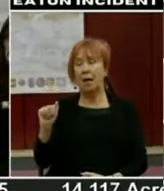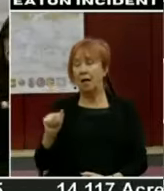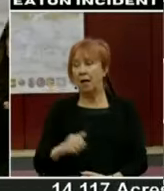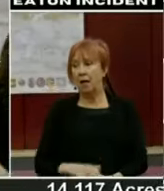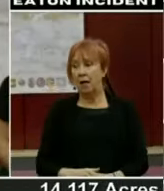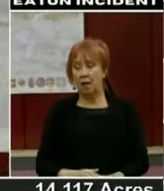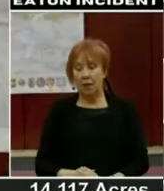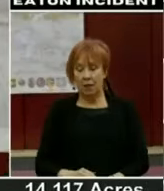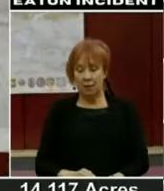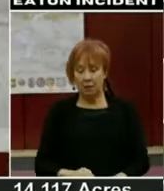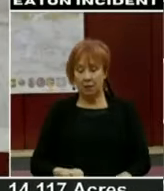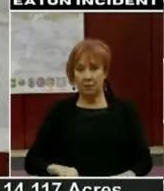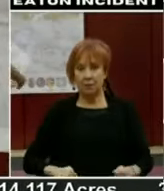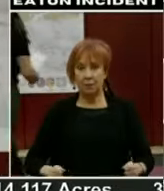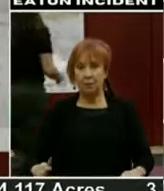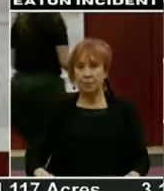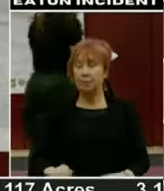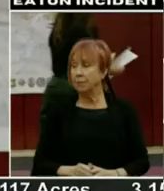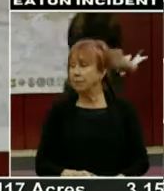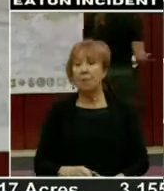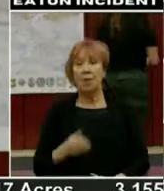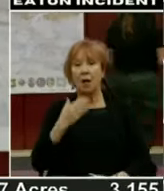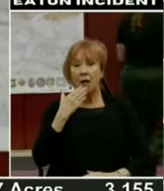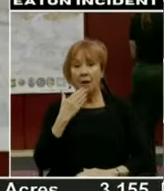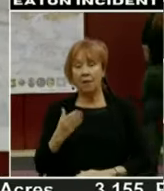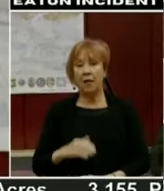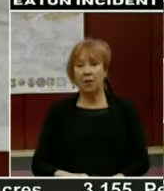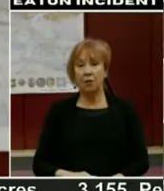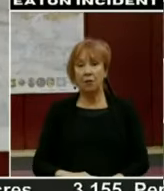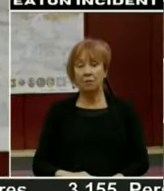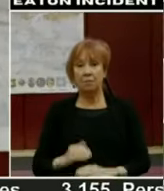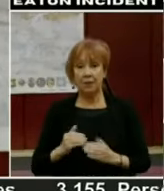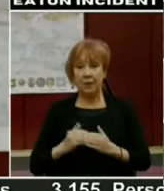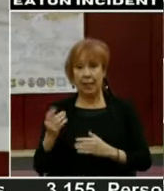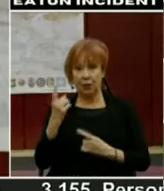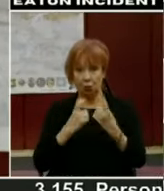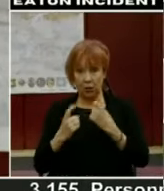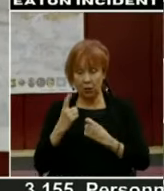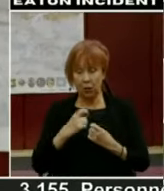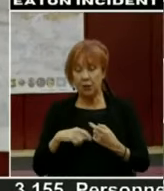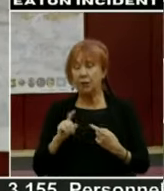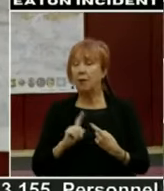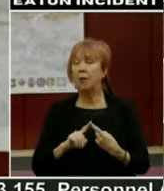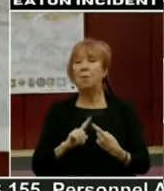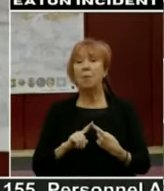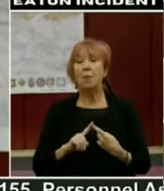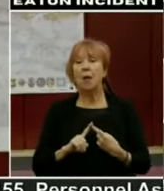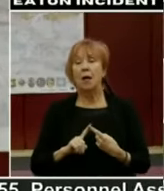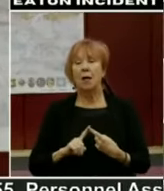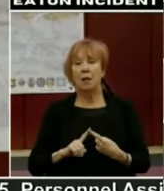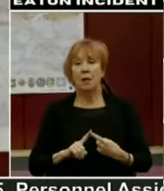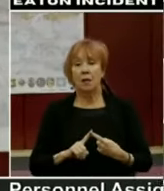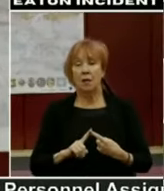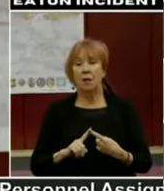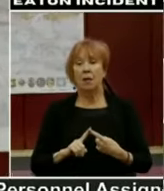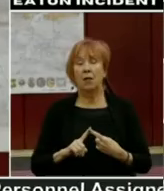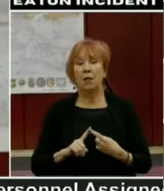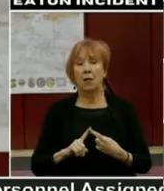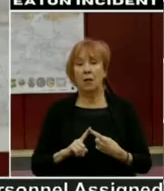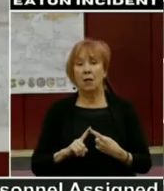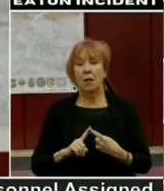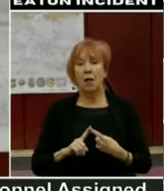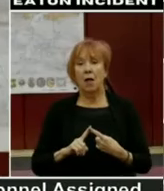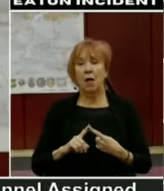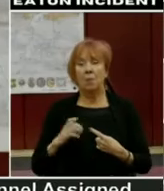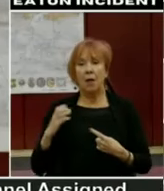No, it's okay. It's okay. Okay, thank you. Some follow-up questions, and it's a follow-up on Chief's last comment.